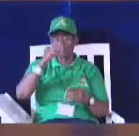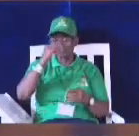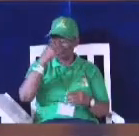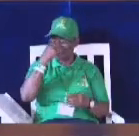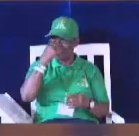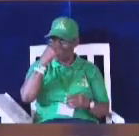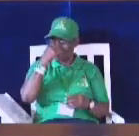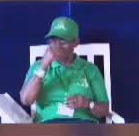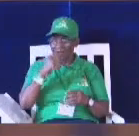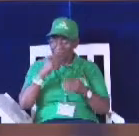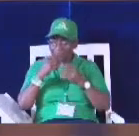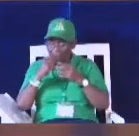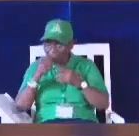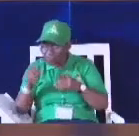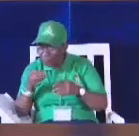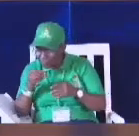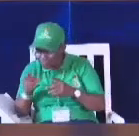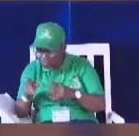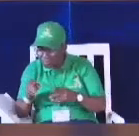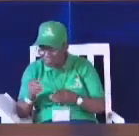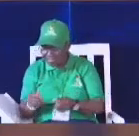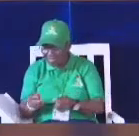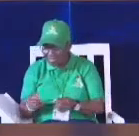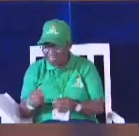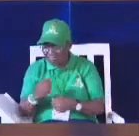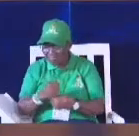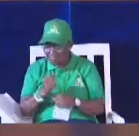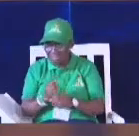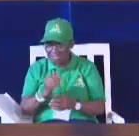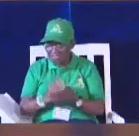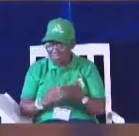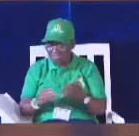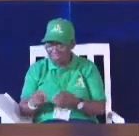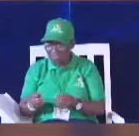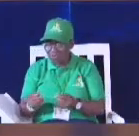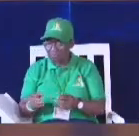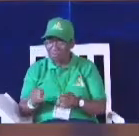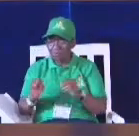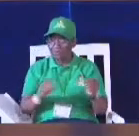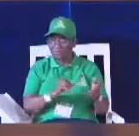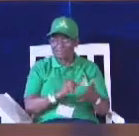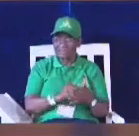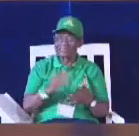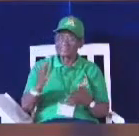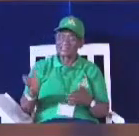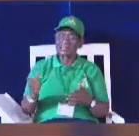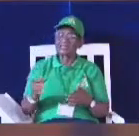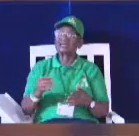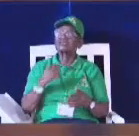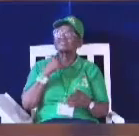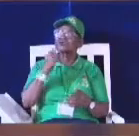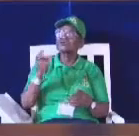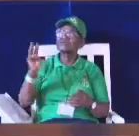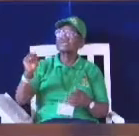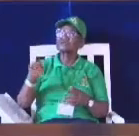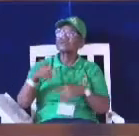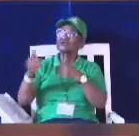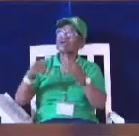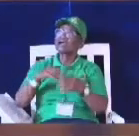spit on the ground, made some mud, put it there, told him to go and wash.